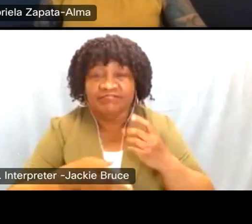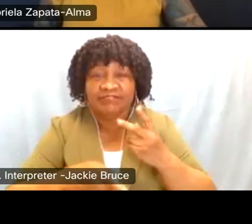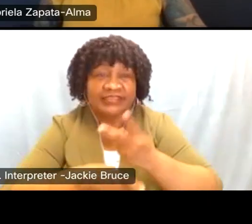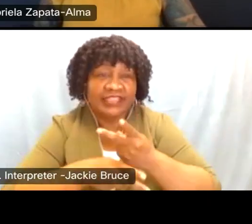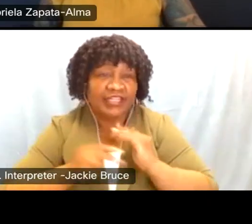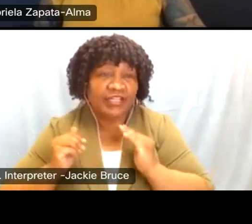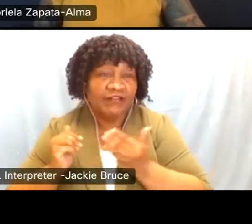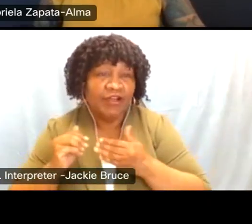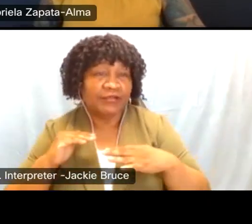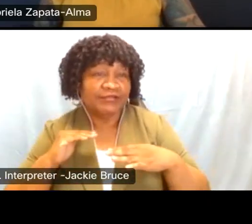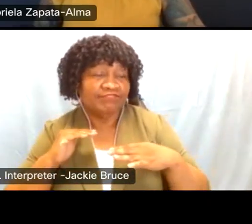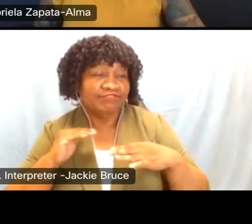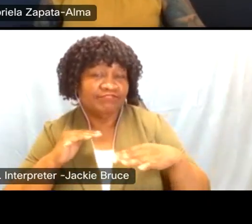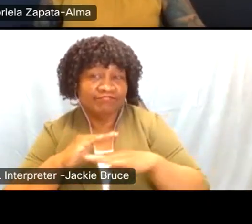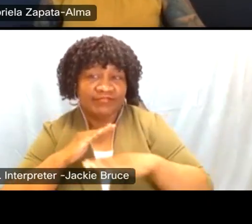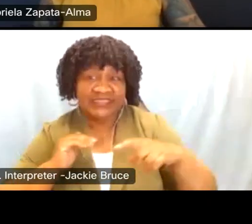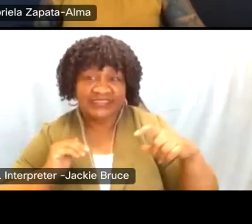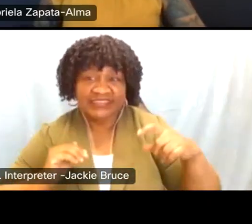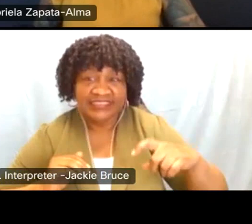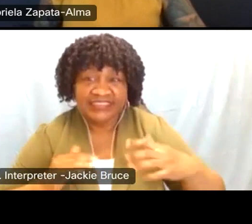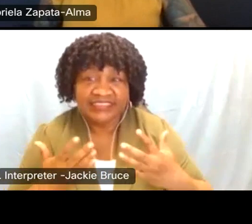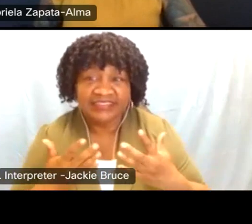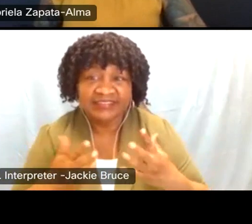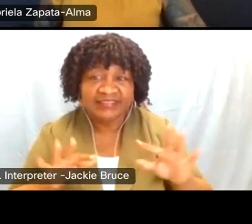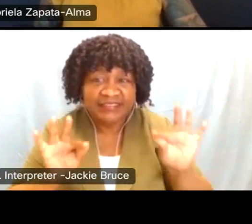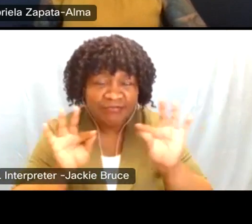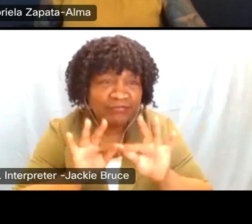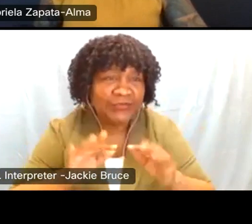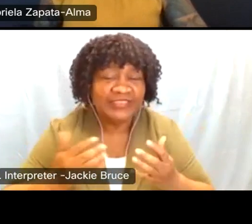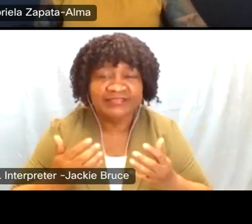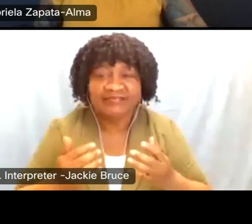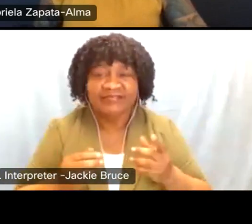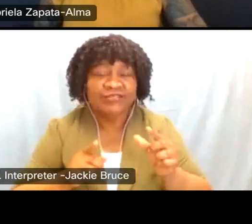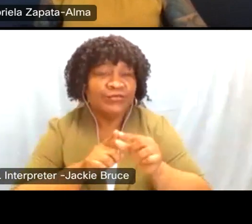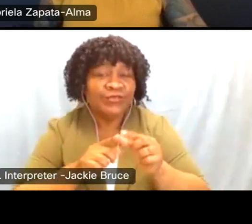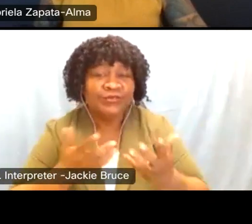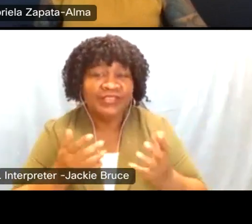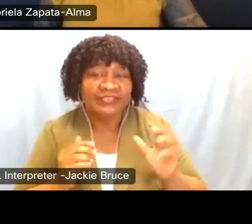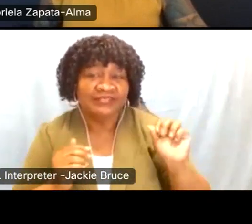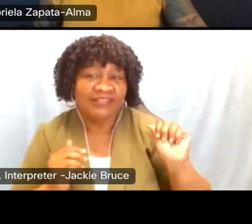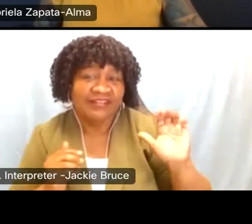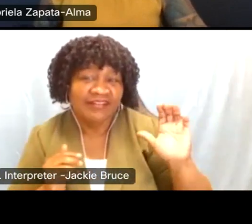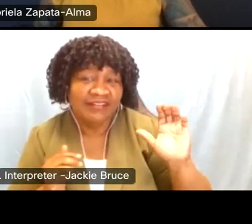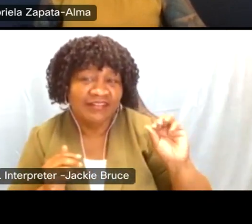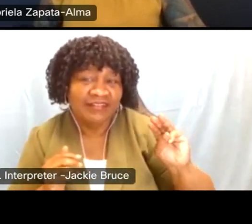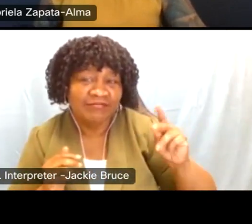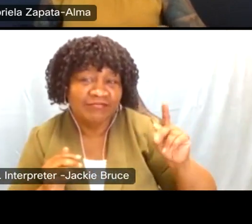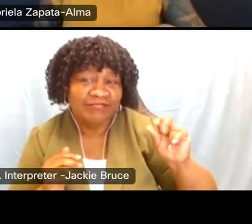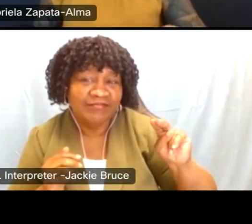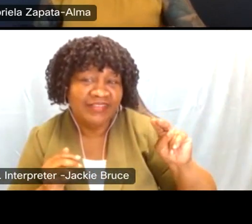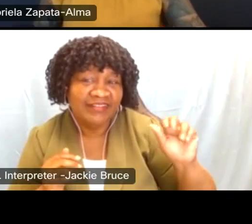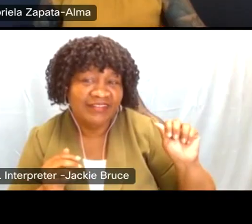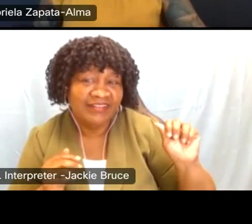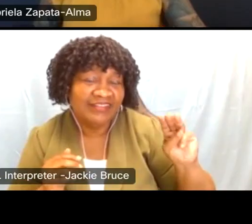needs. Have you had water today? Have you eaten today? Do you have a ride? Do you want me to go